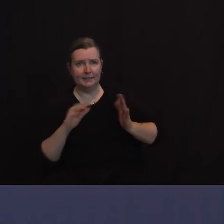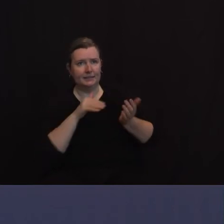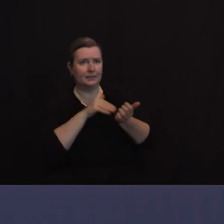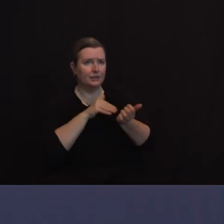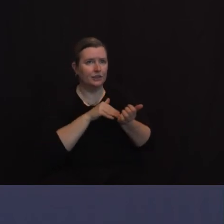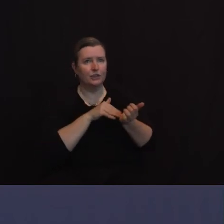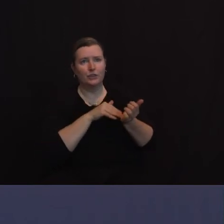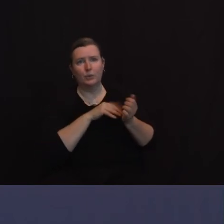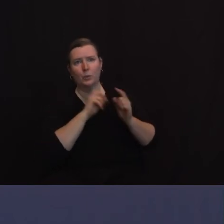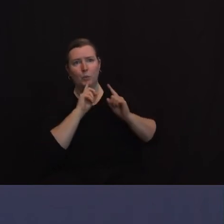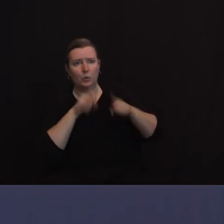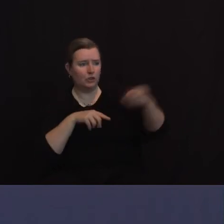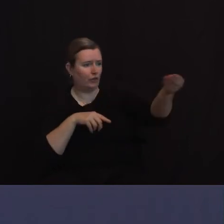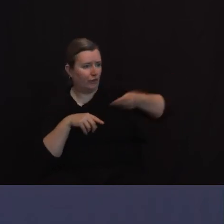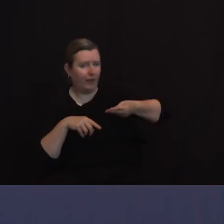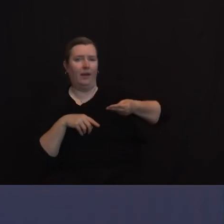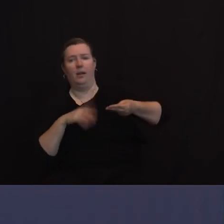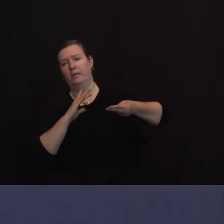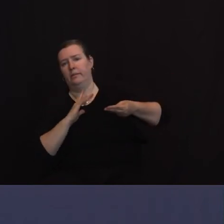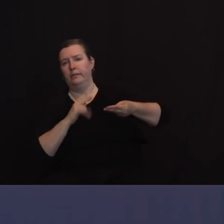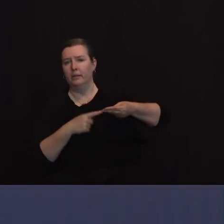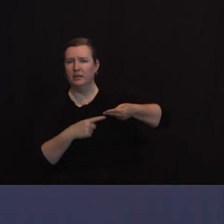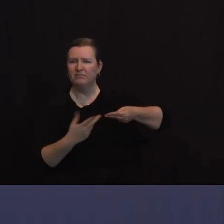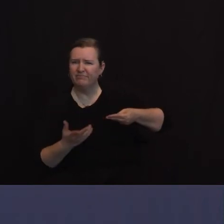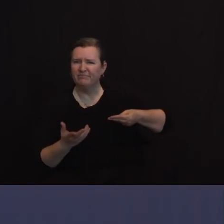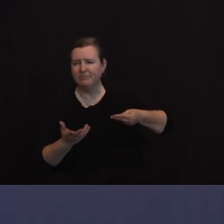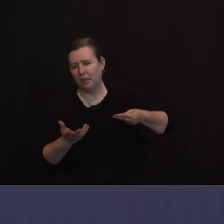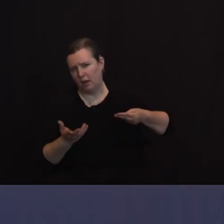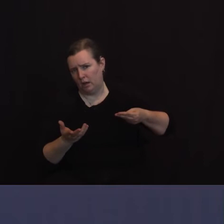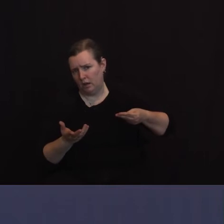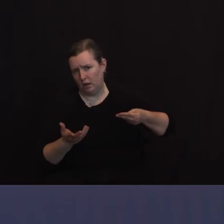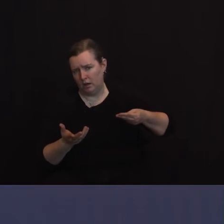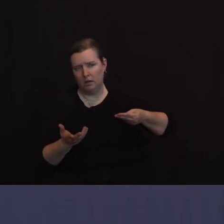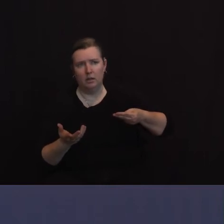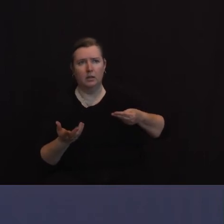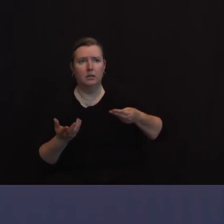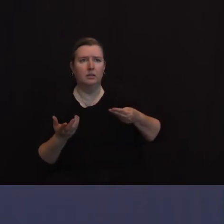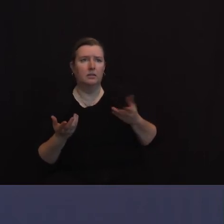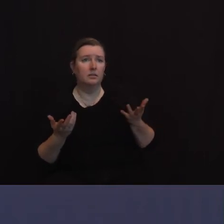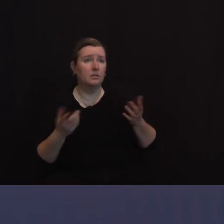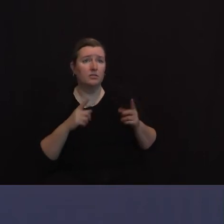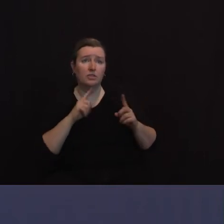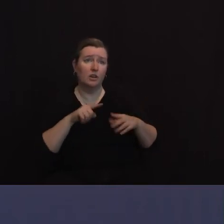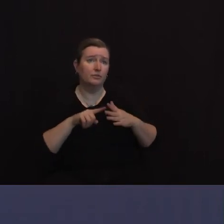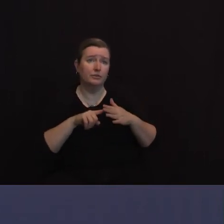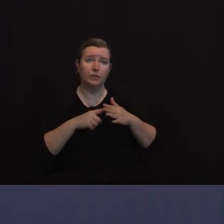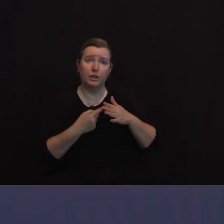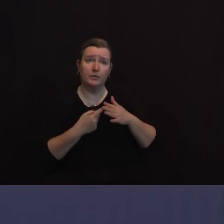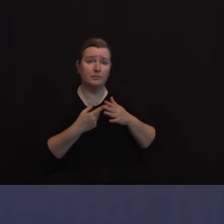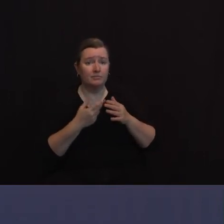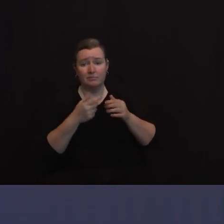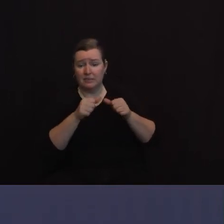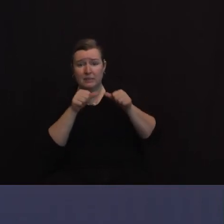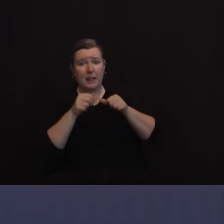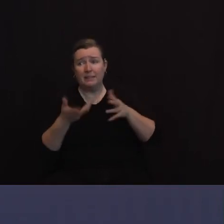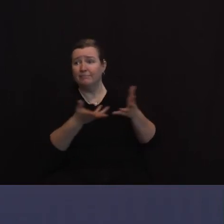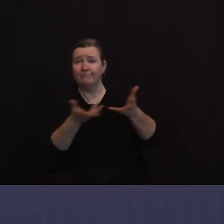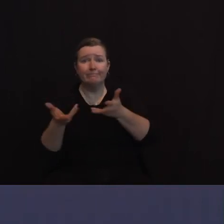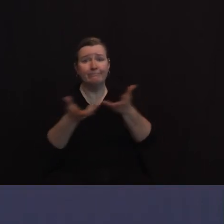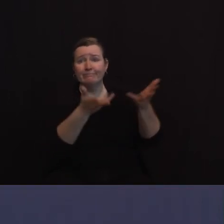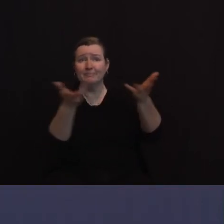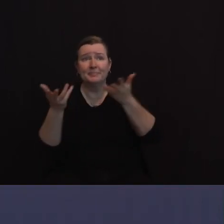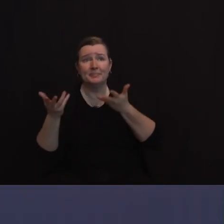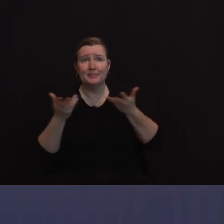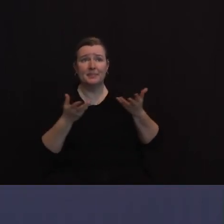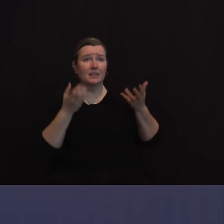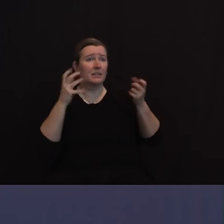And it's like my answer to Dave, let's start somewhere, and then we've got a lot of people of goodwill who want to